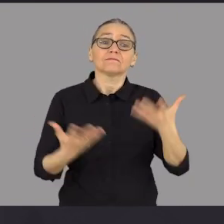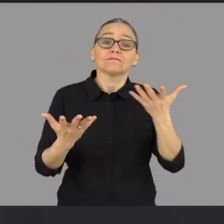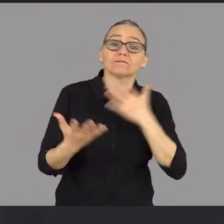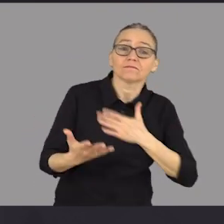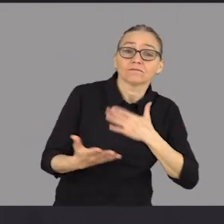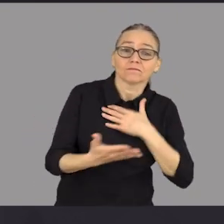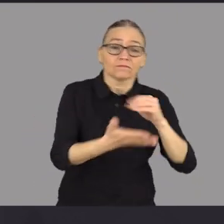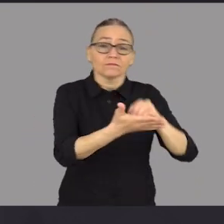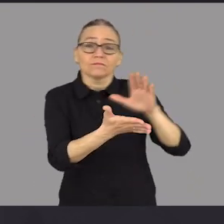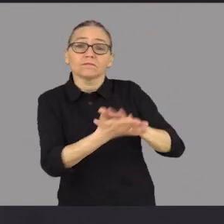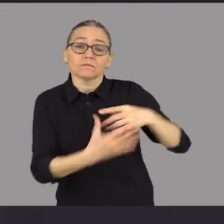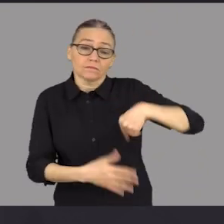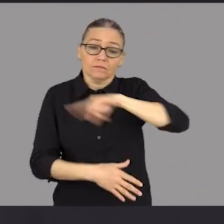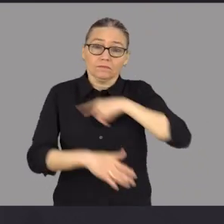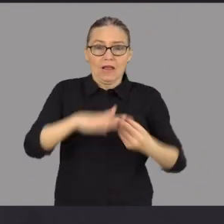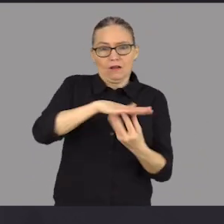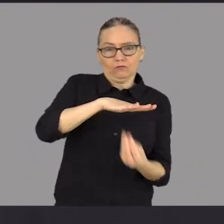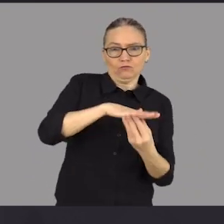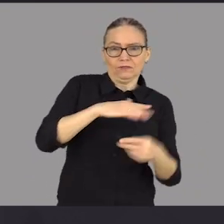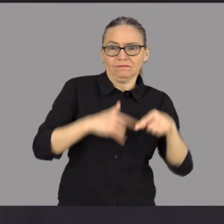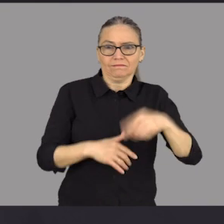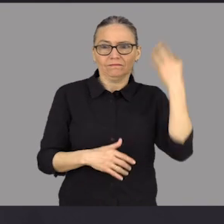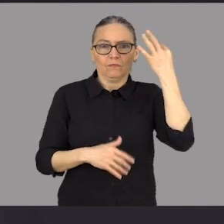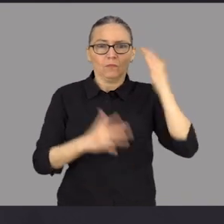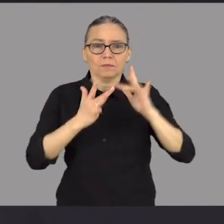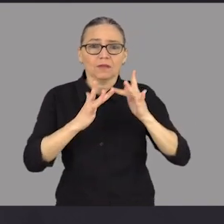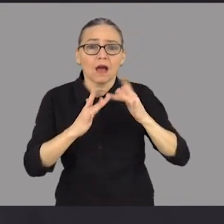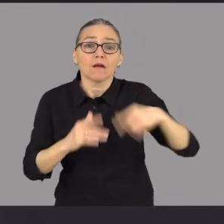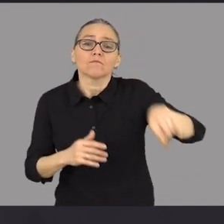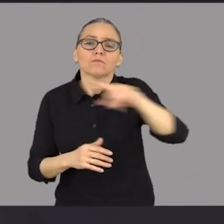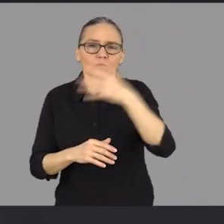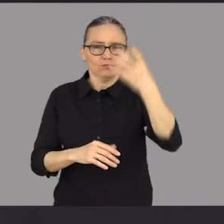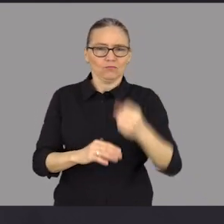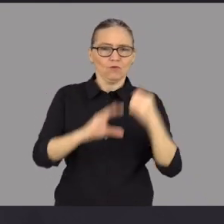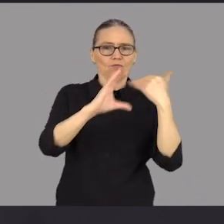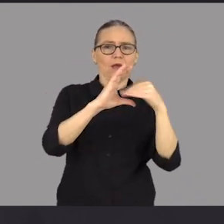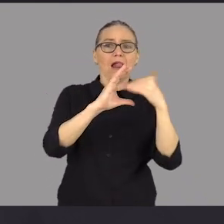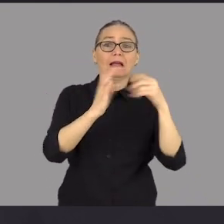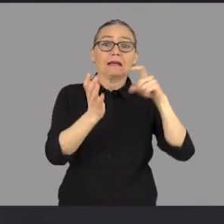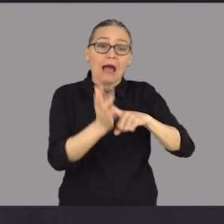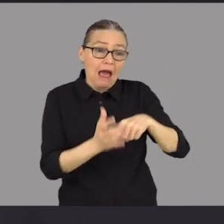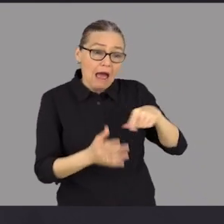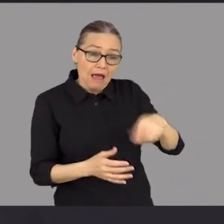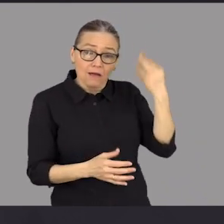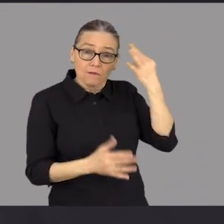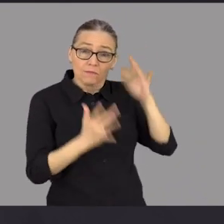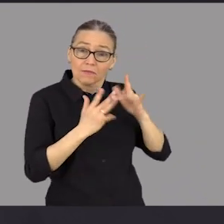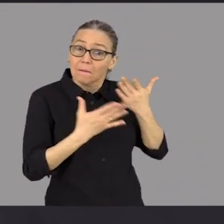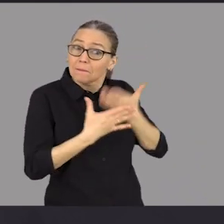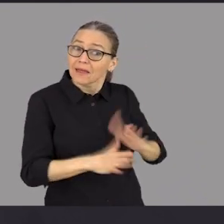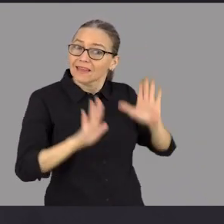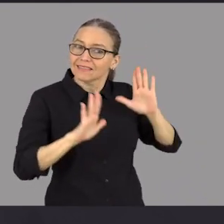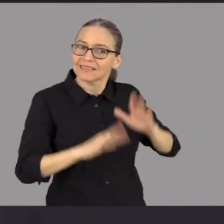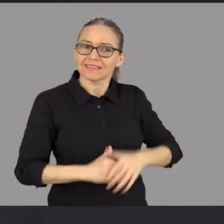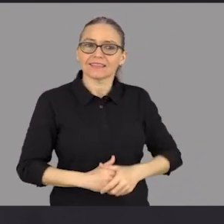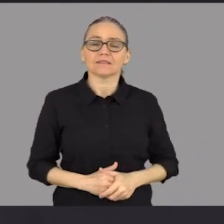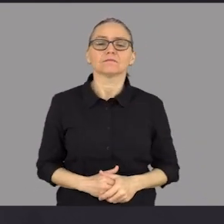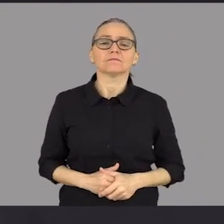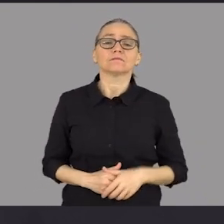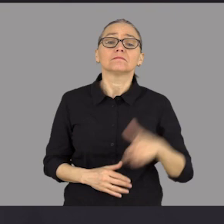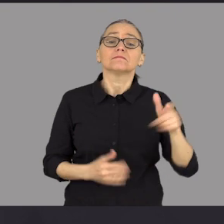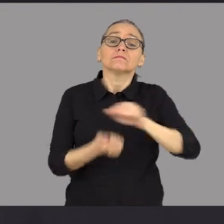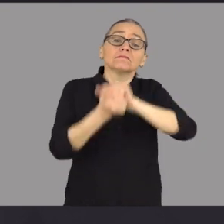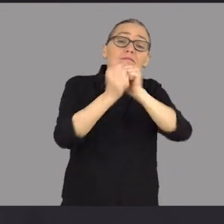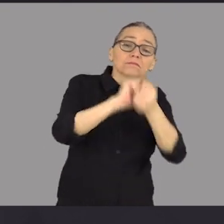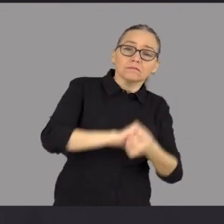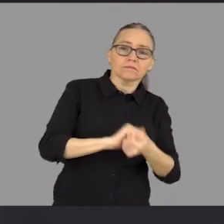Please note that we are recording this webinar. You will receive an email when it becomes available. A version of the recording